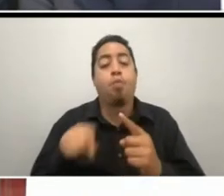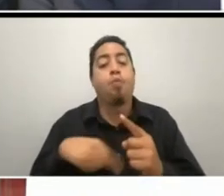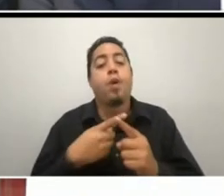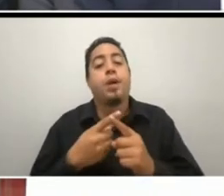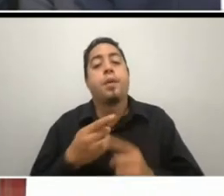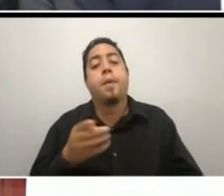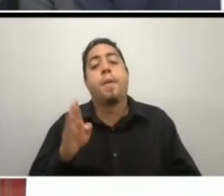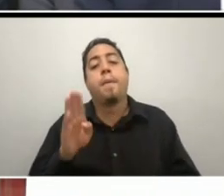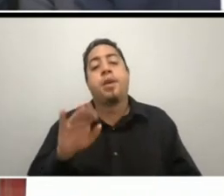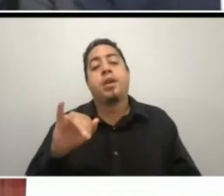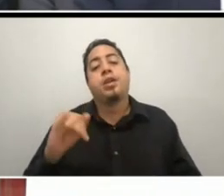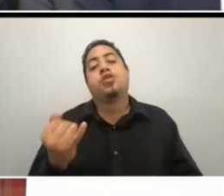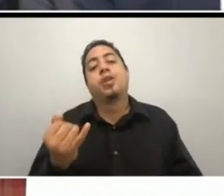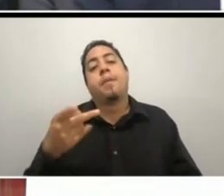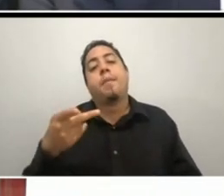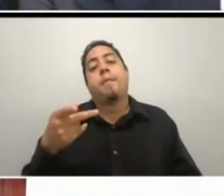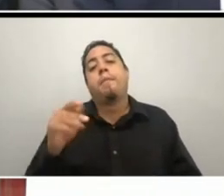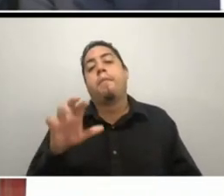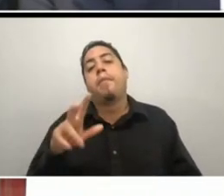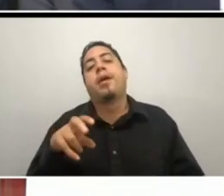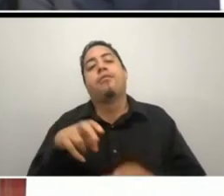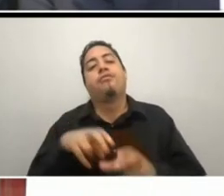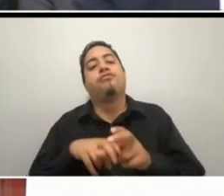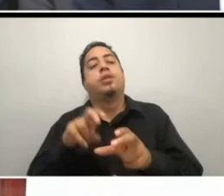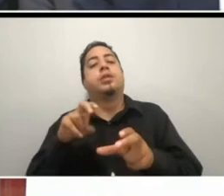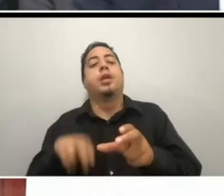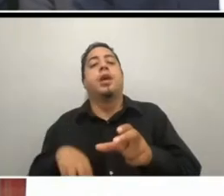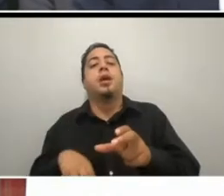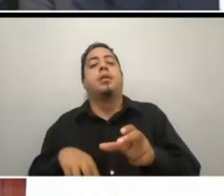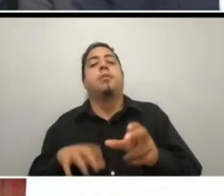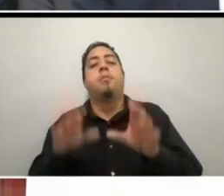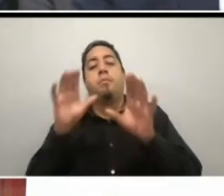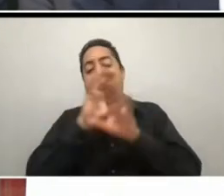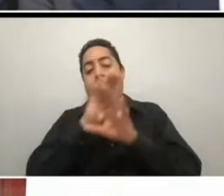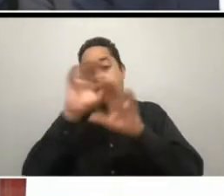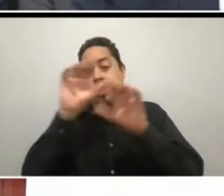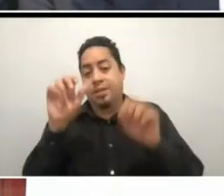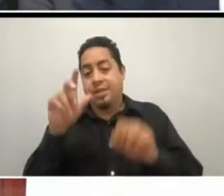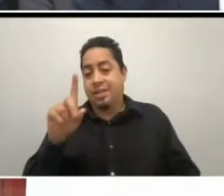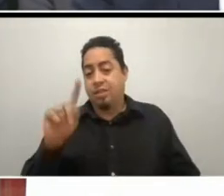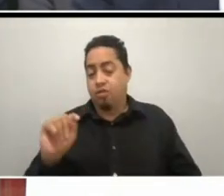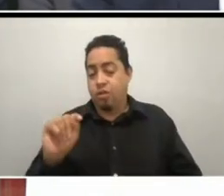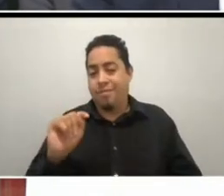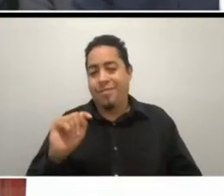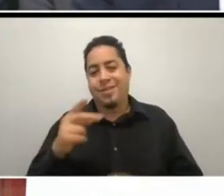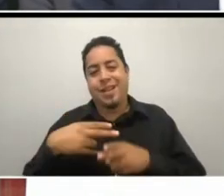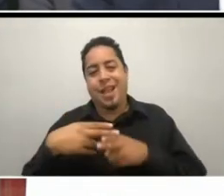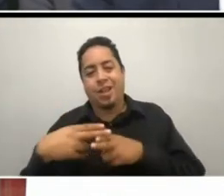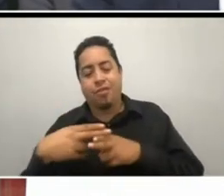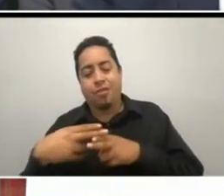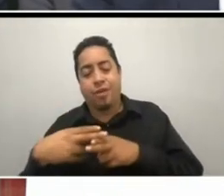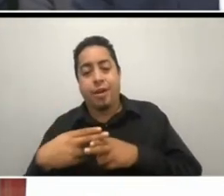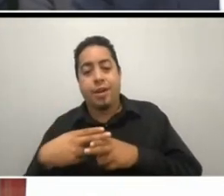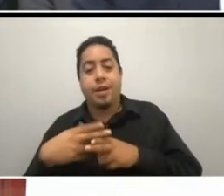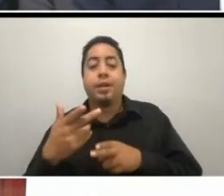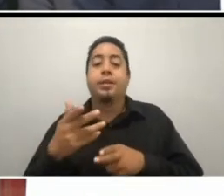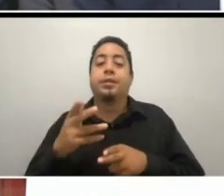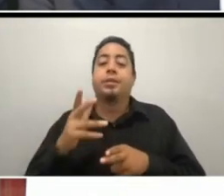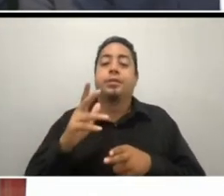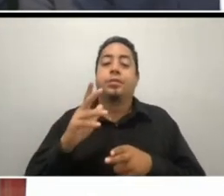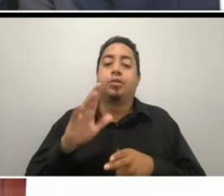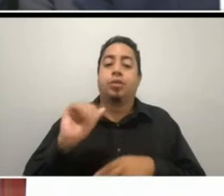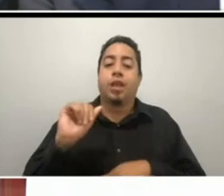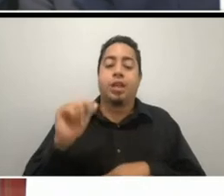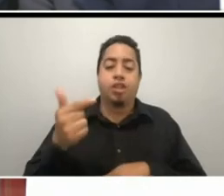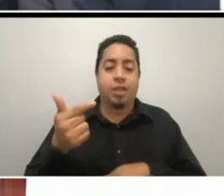U.S. Attorney of the Northern District, President Trump appointed as acting U.S. Attorney of the Northern District Bobby Christine. And Bobby